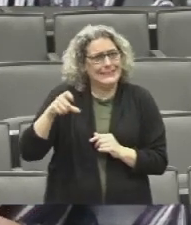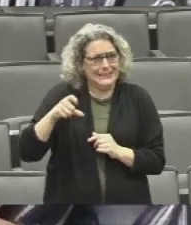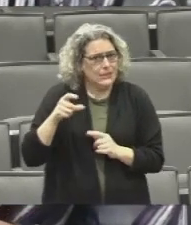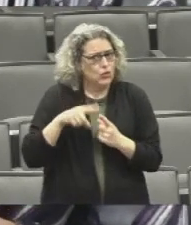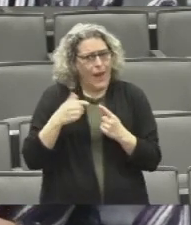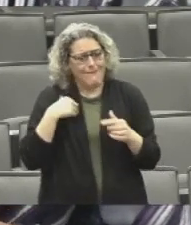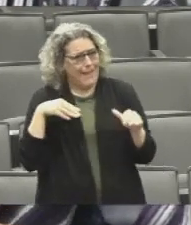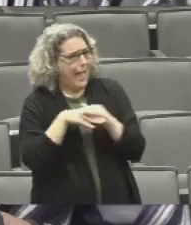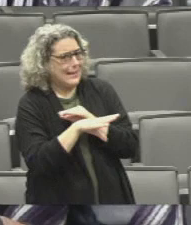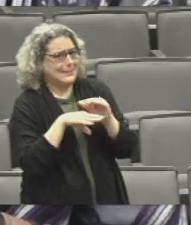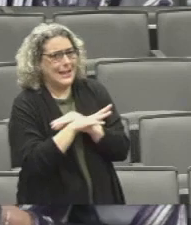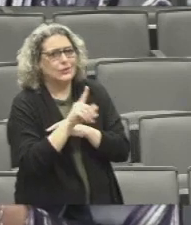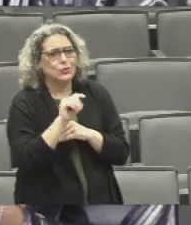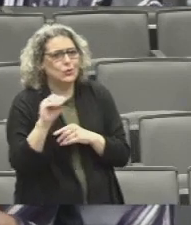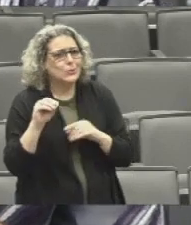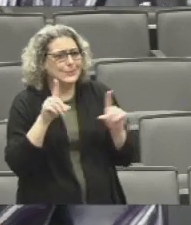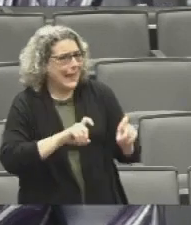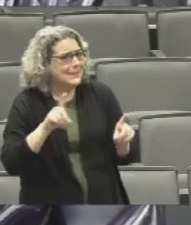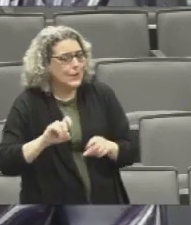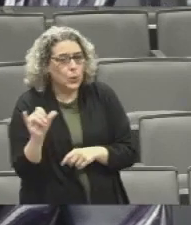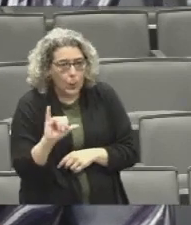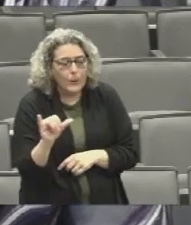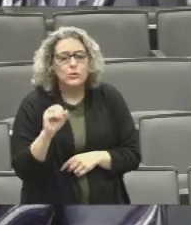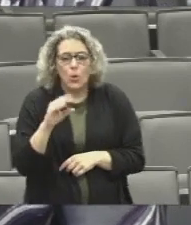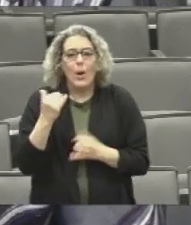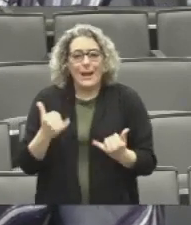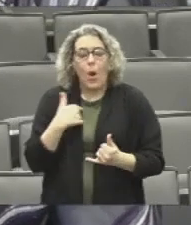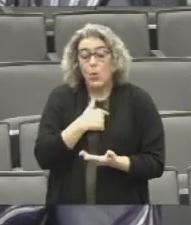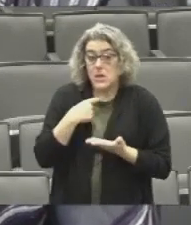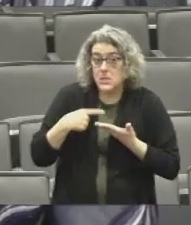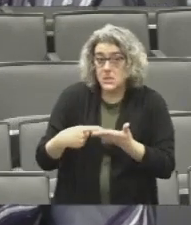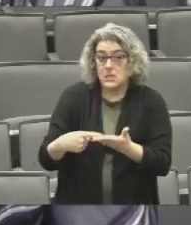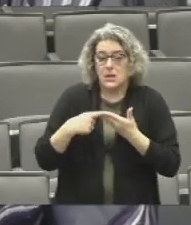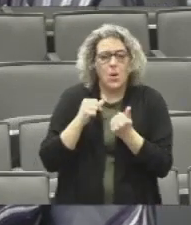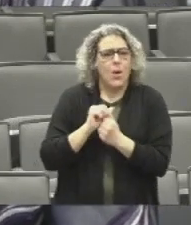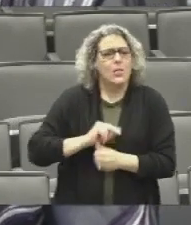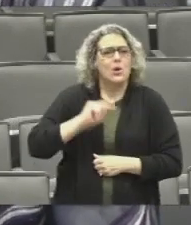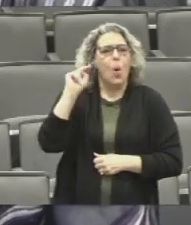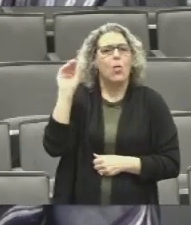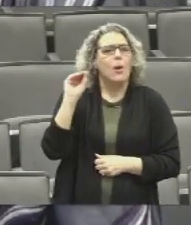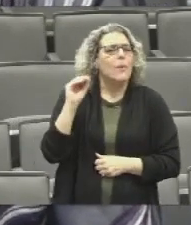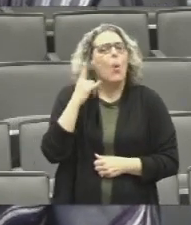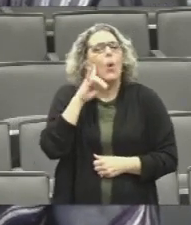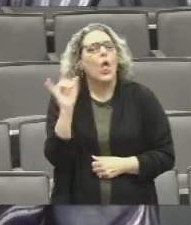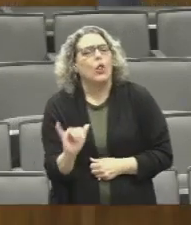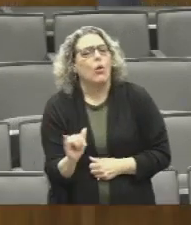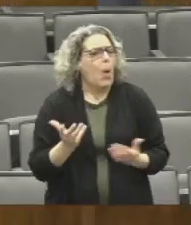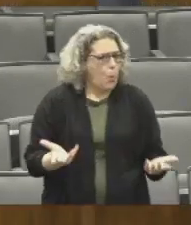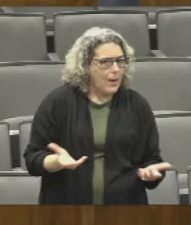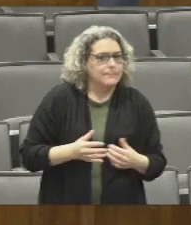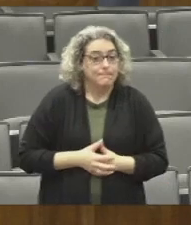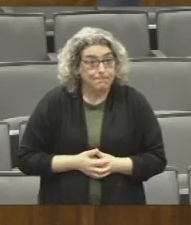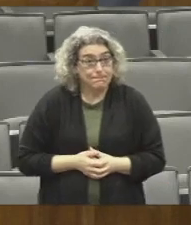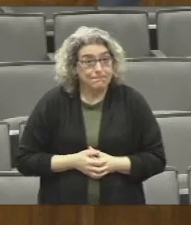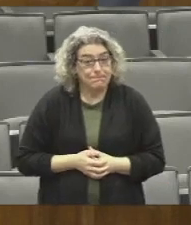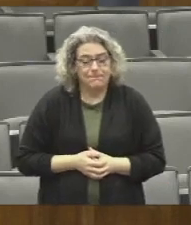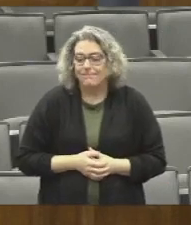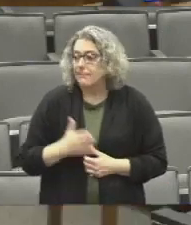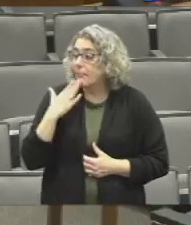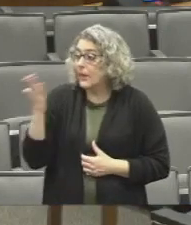have access to it too. But we are in discussion with North Omaha how that would look like. Wonderful, thank you.